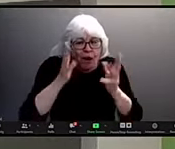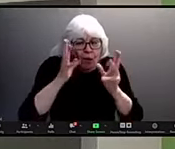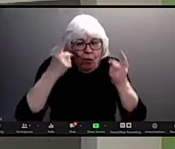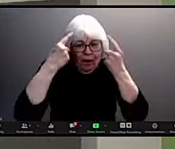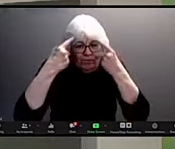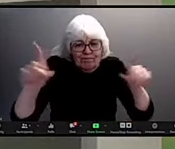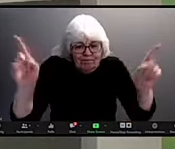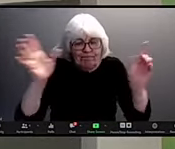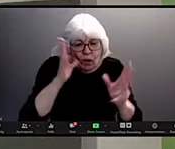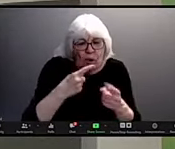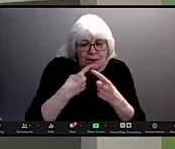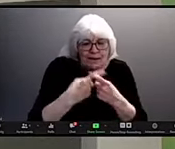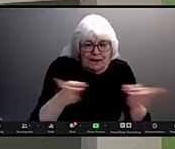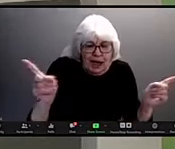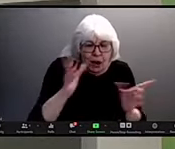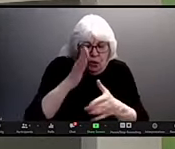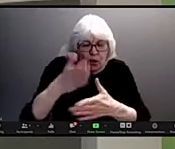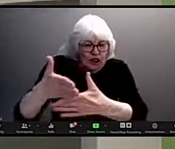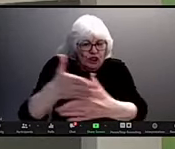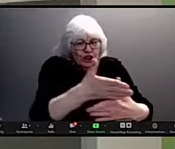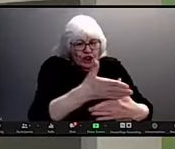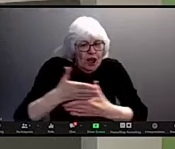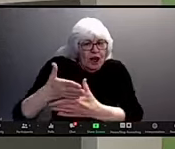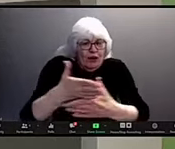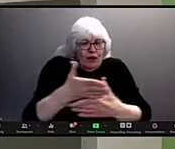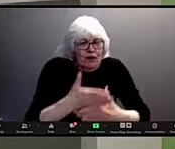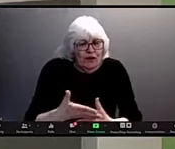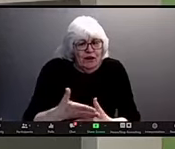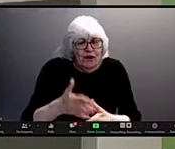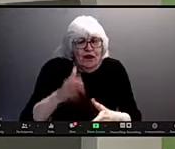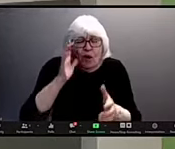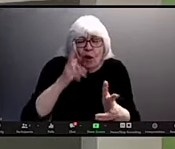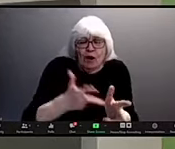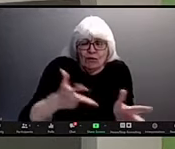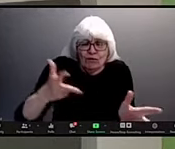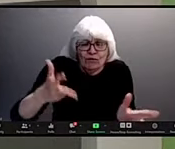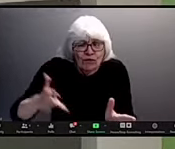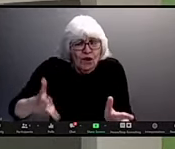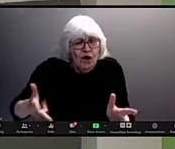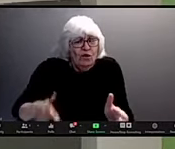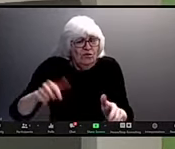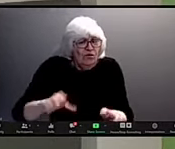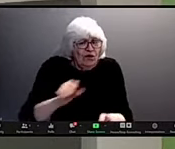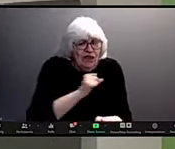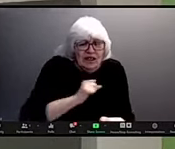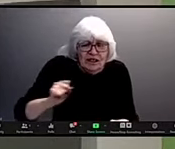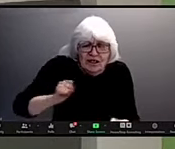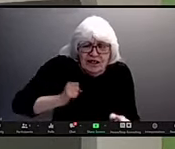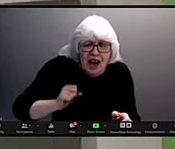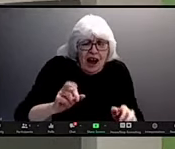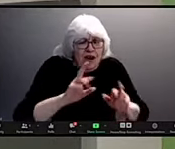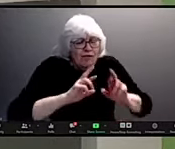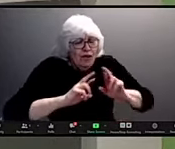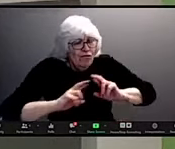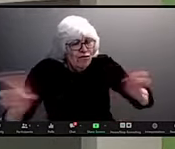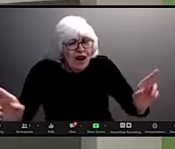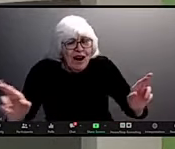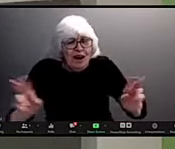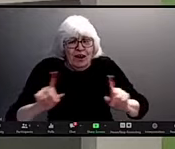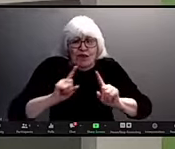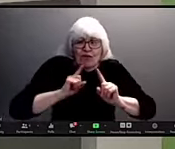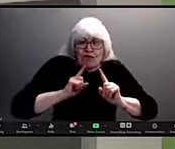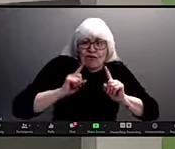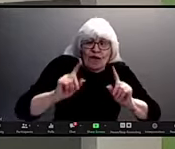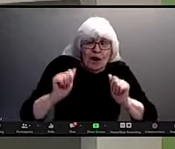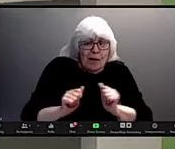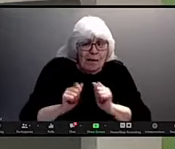our crews remain ready and available to respond, and actually, you know, as residents return to the area, we would ask